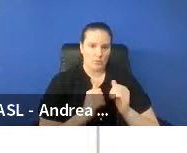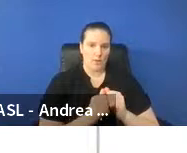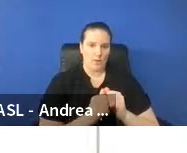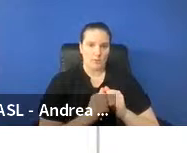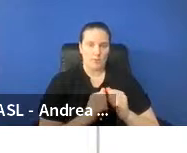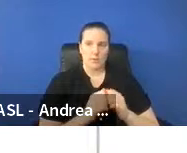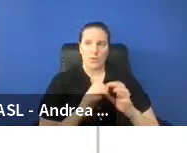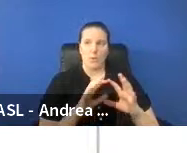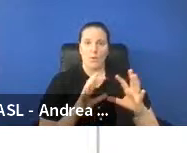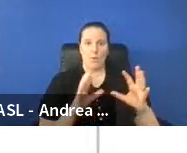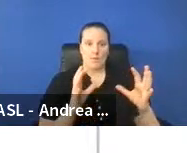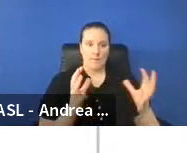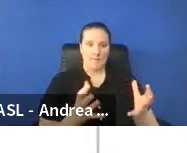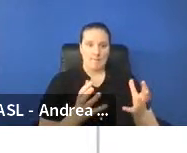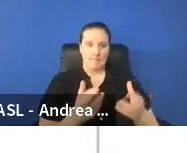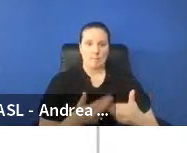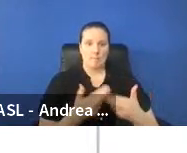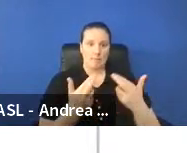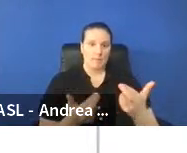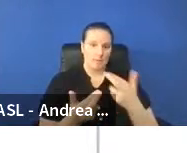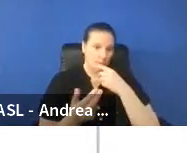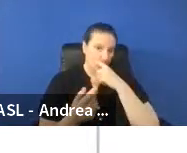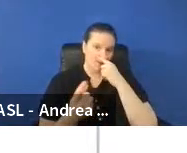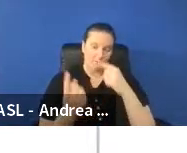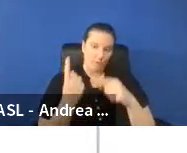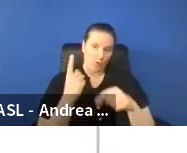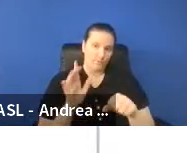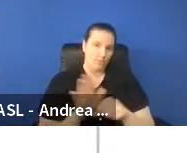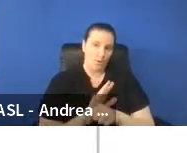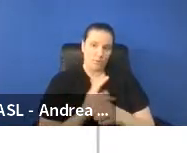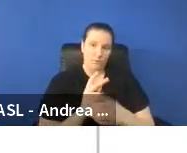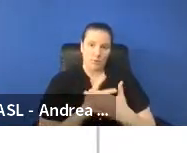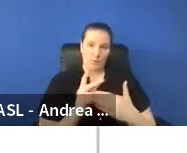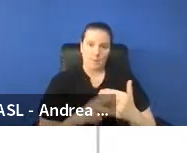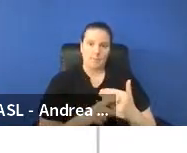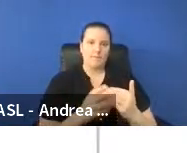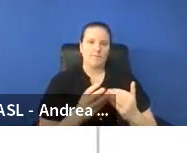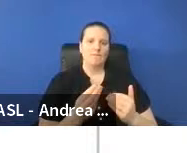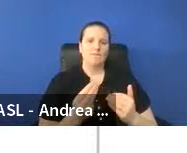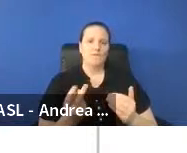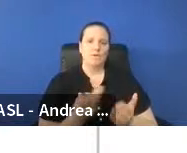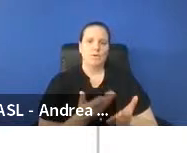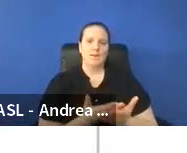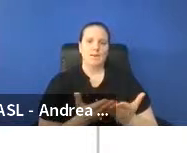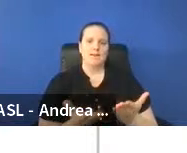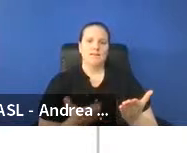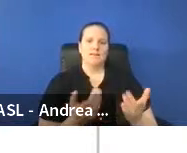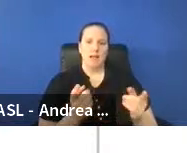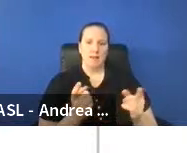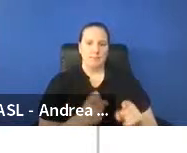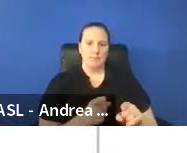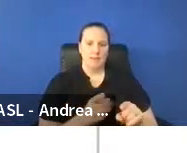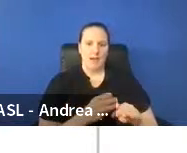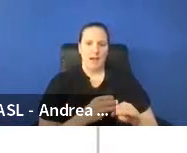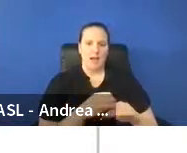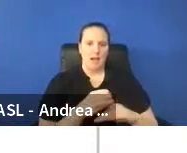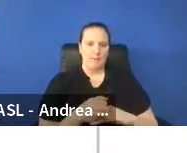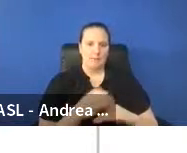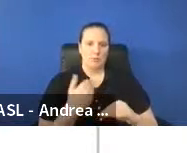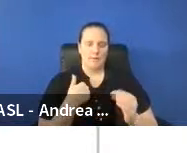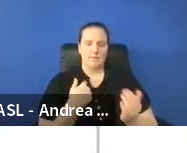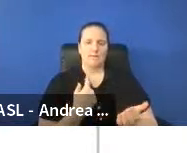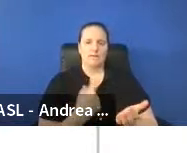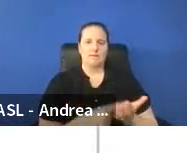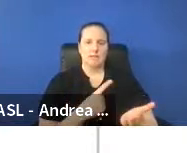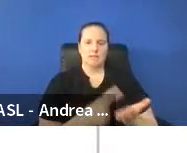holistic recommendation for the entire program. There's a couple things that happen after we have those discussions